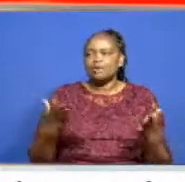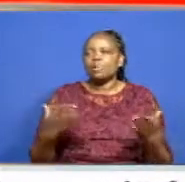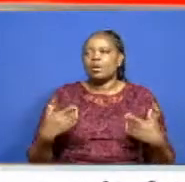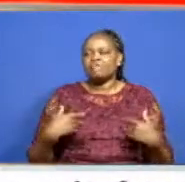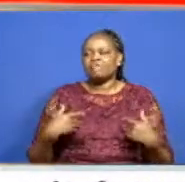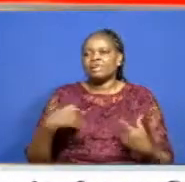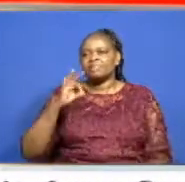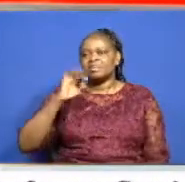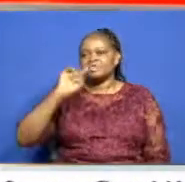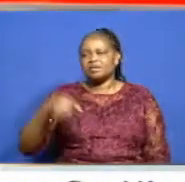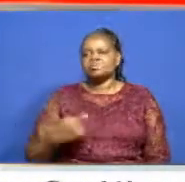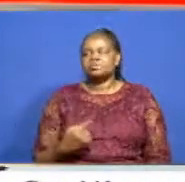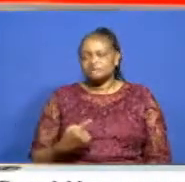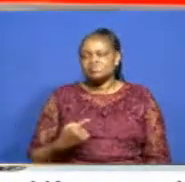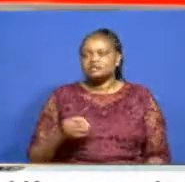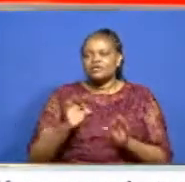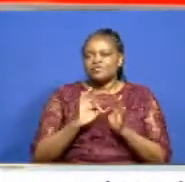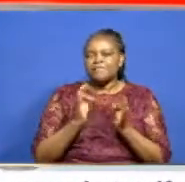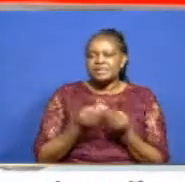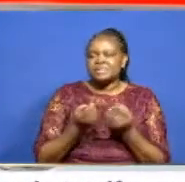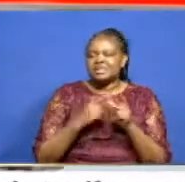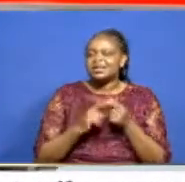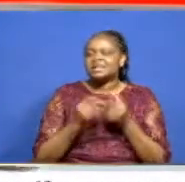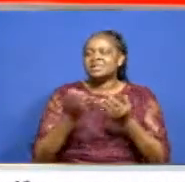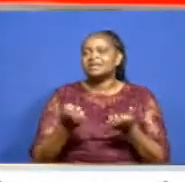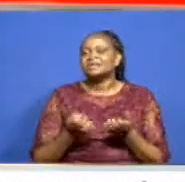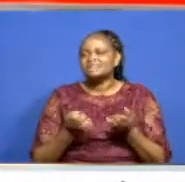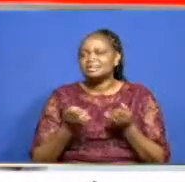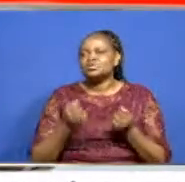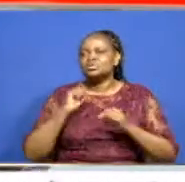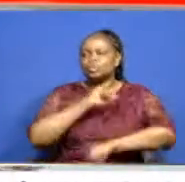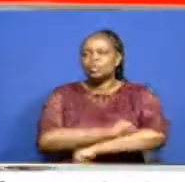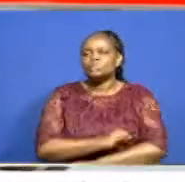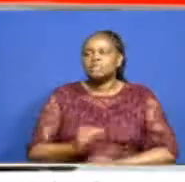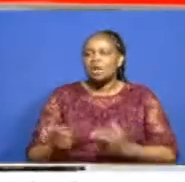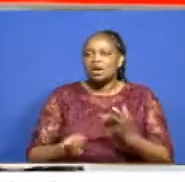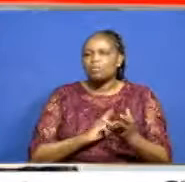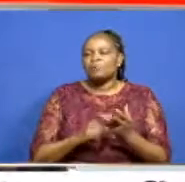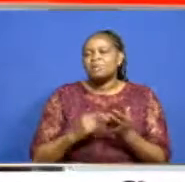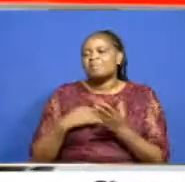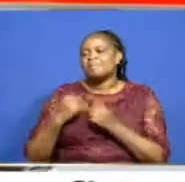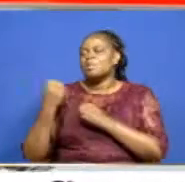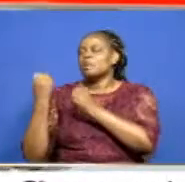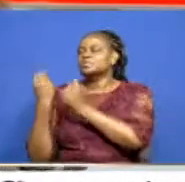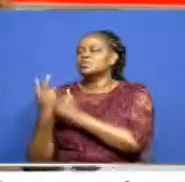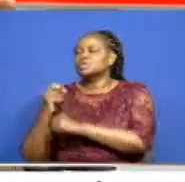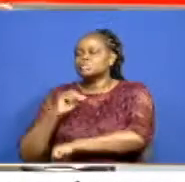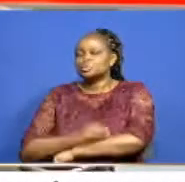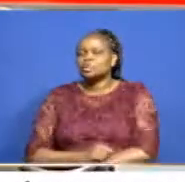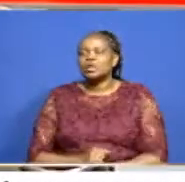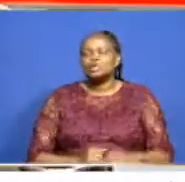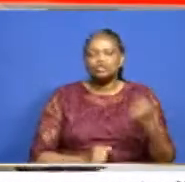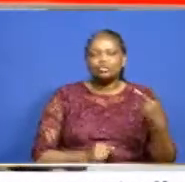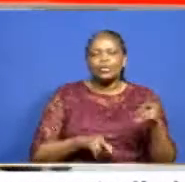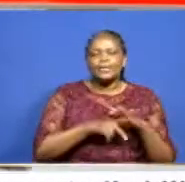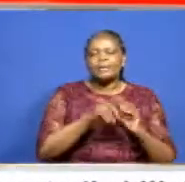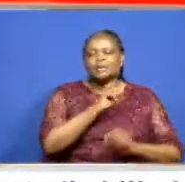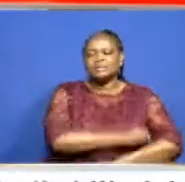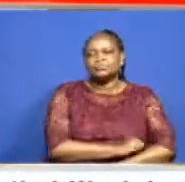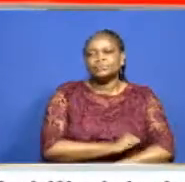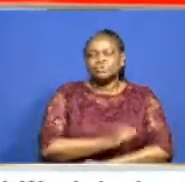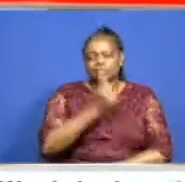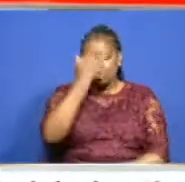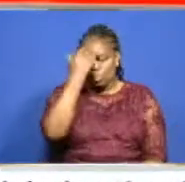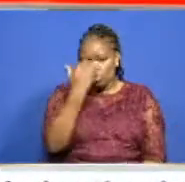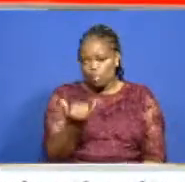live. What number of schools do they require? They maybe require one secondary school and one or two primary schools, so that at